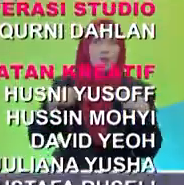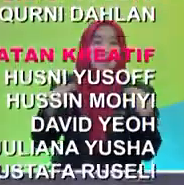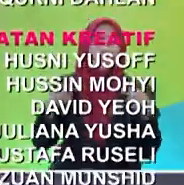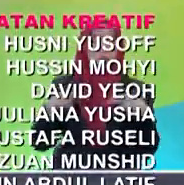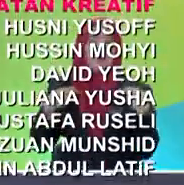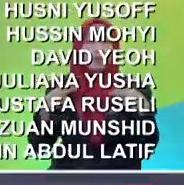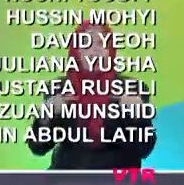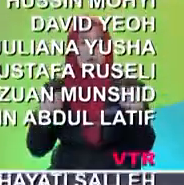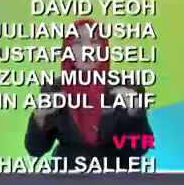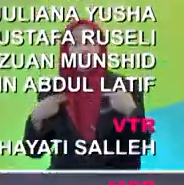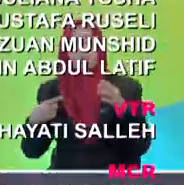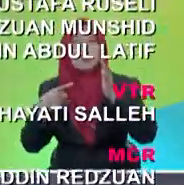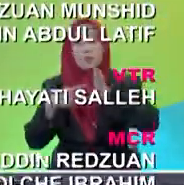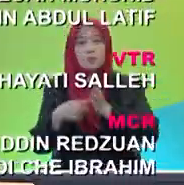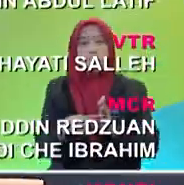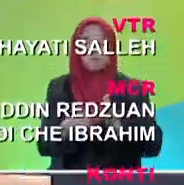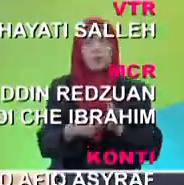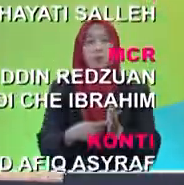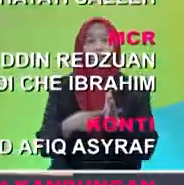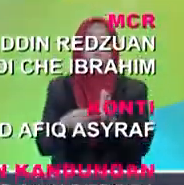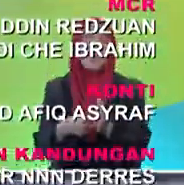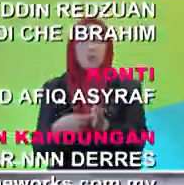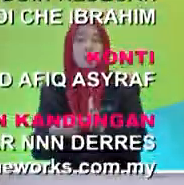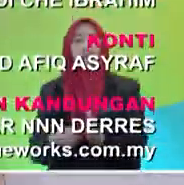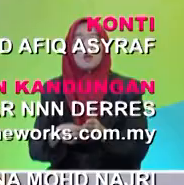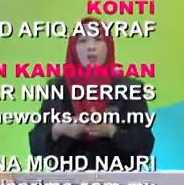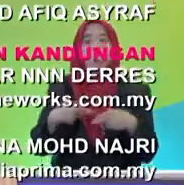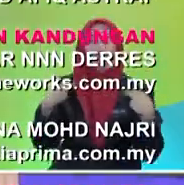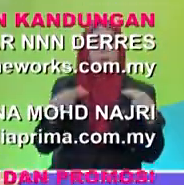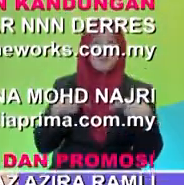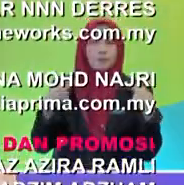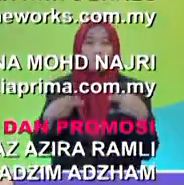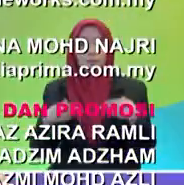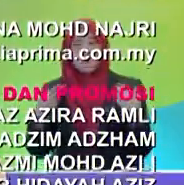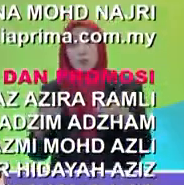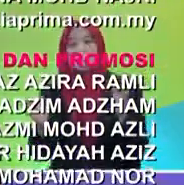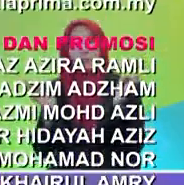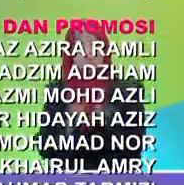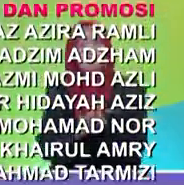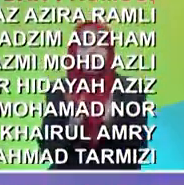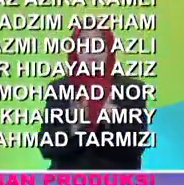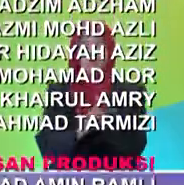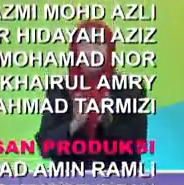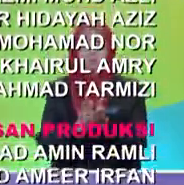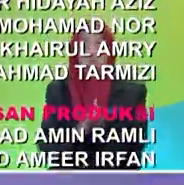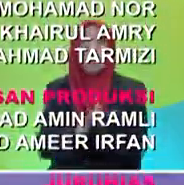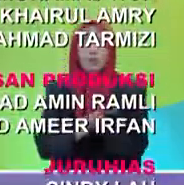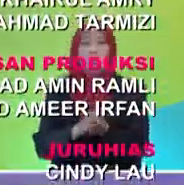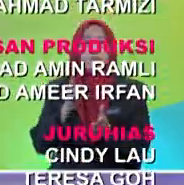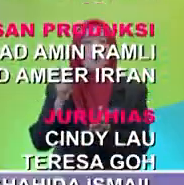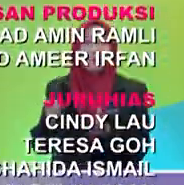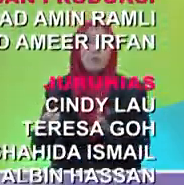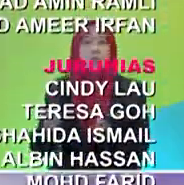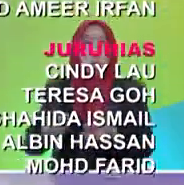if you're happy, happy, happy. And you want to show it if you're happy, happy, happy. Clap your hands.